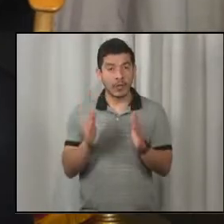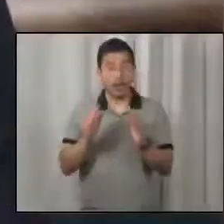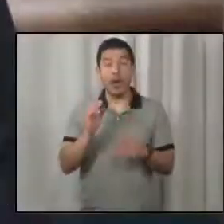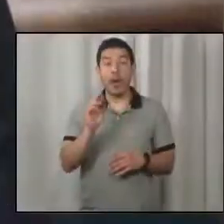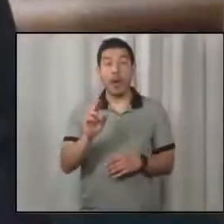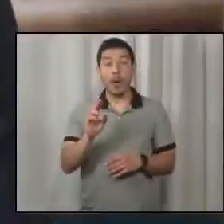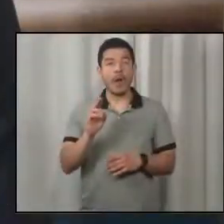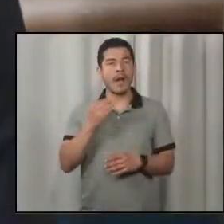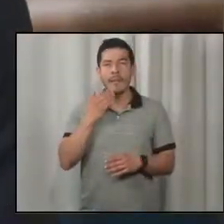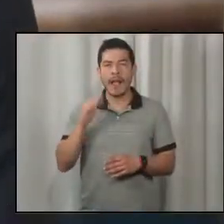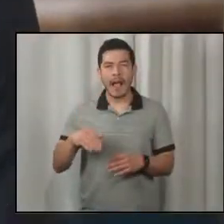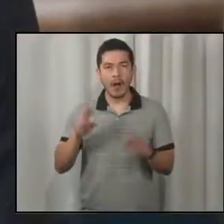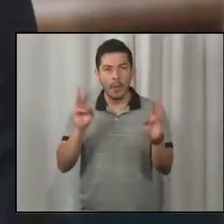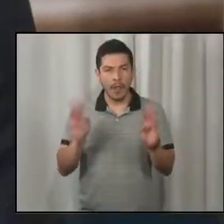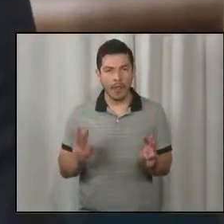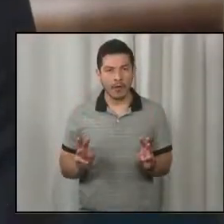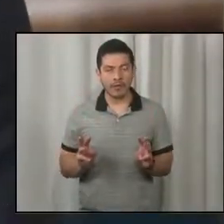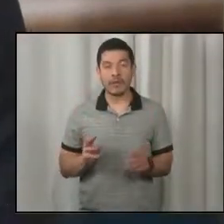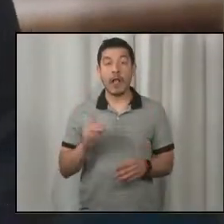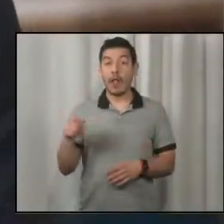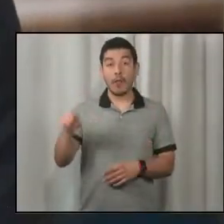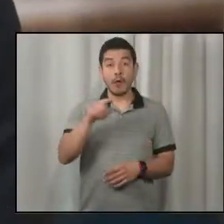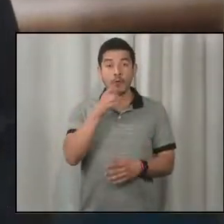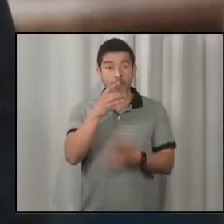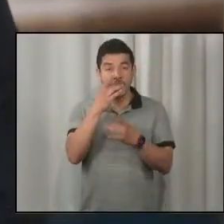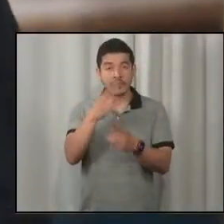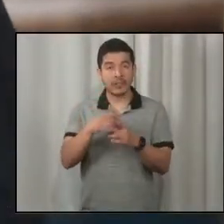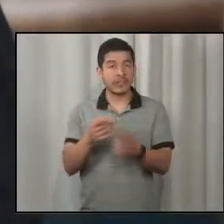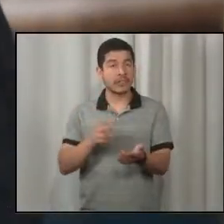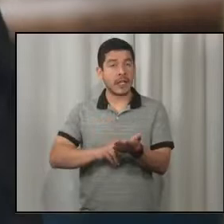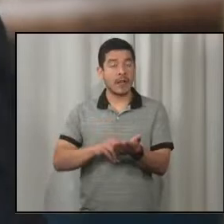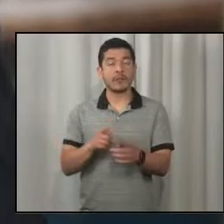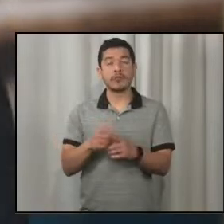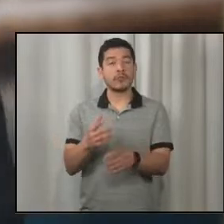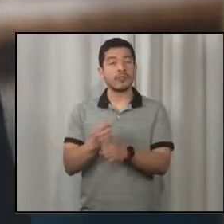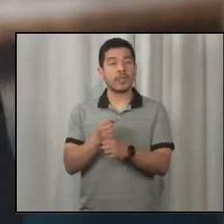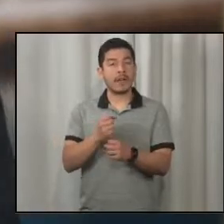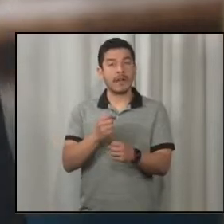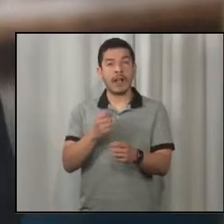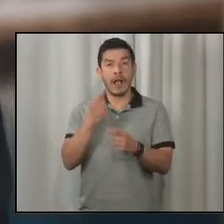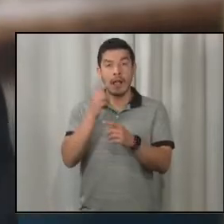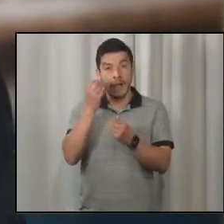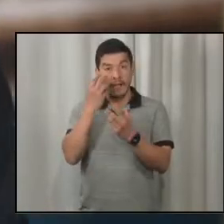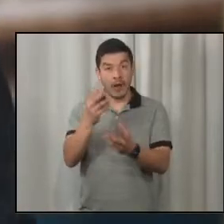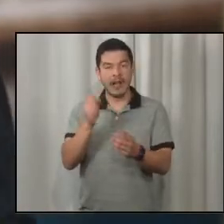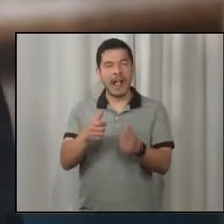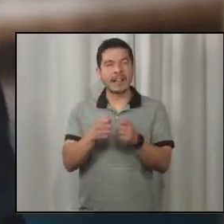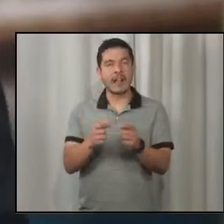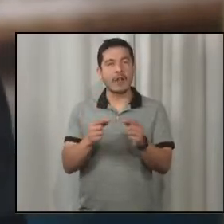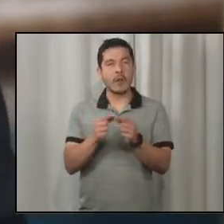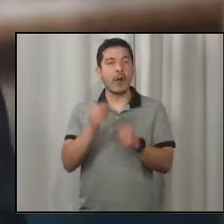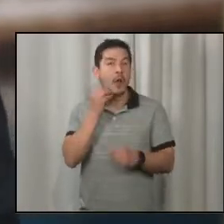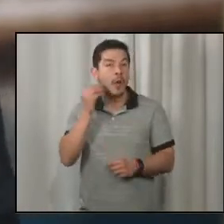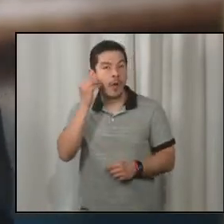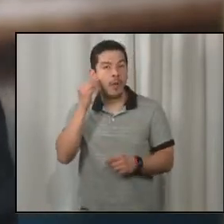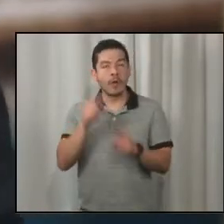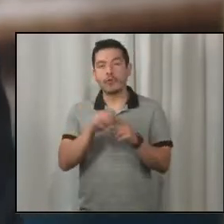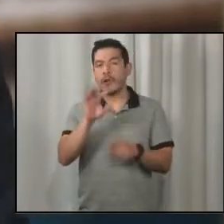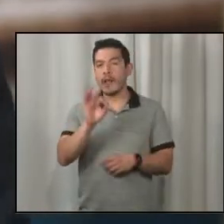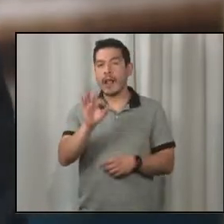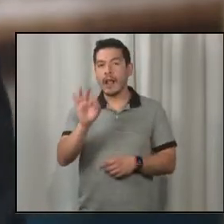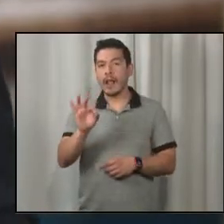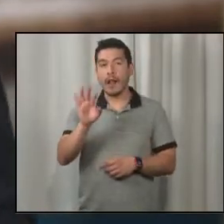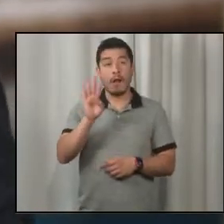weather. Those interested in signing up to receive notifications can text the word HOME to